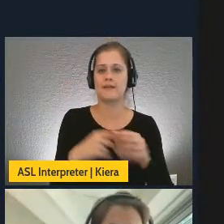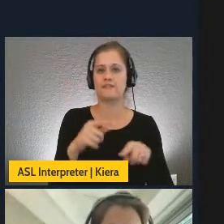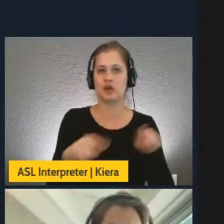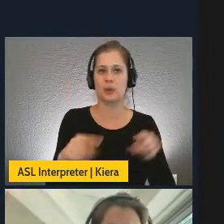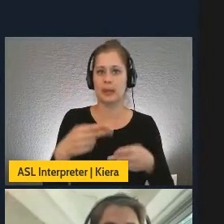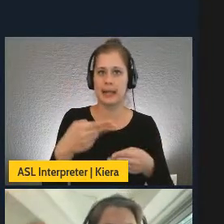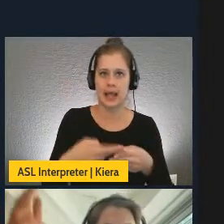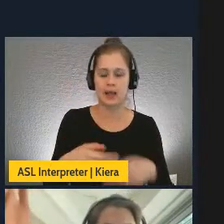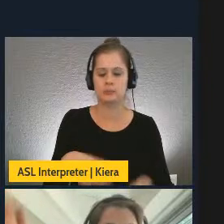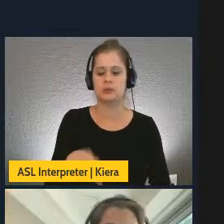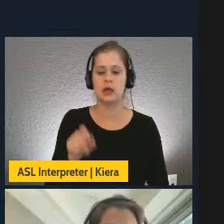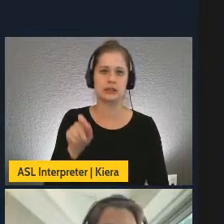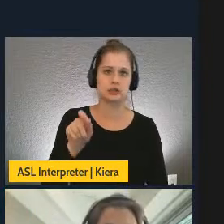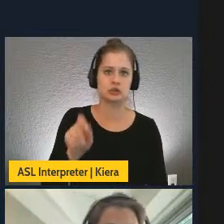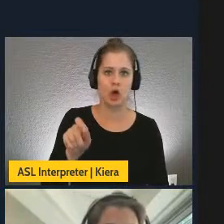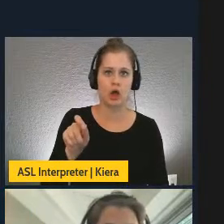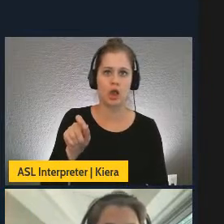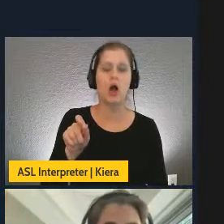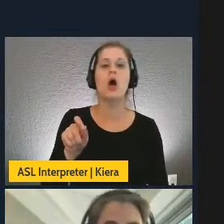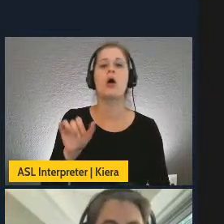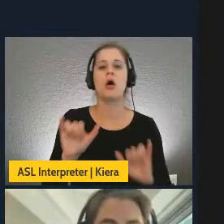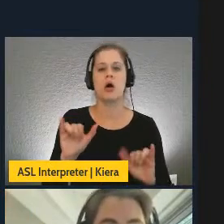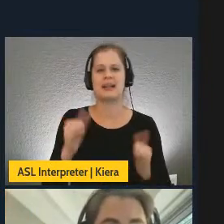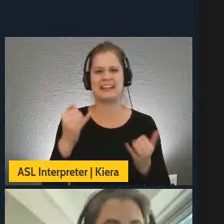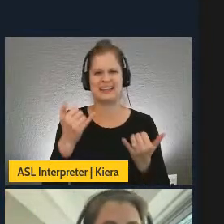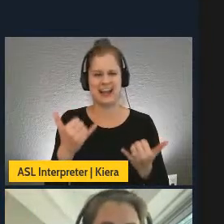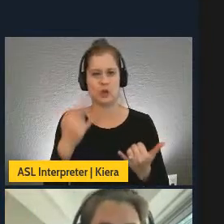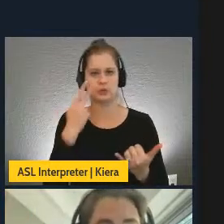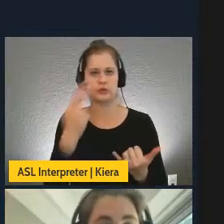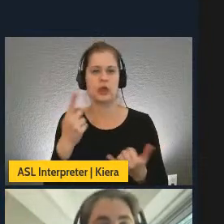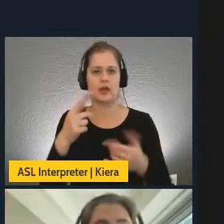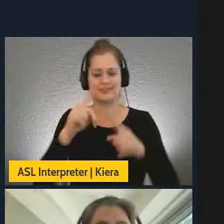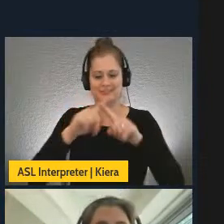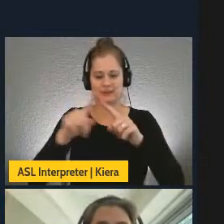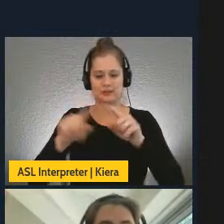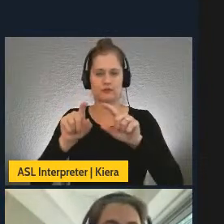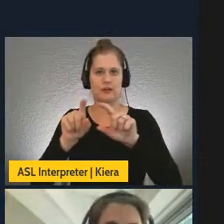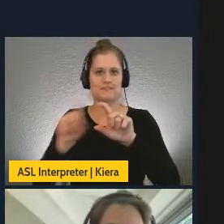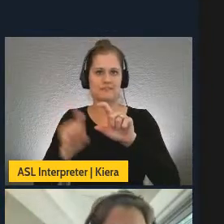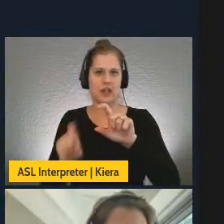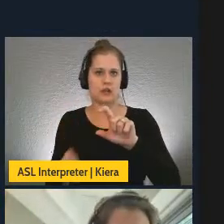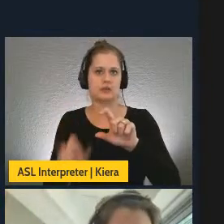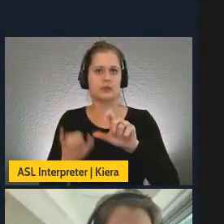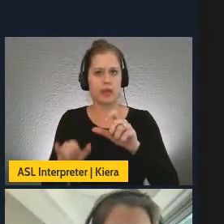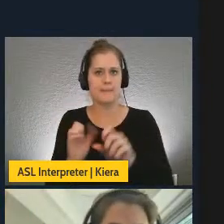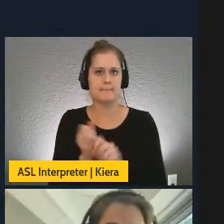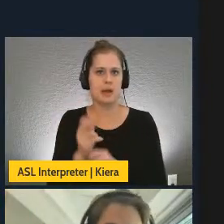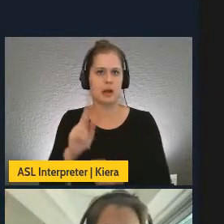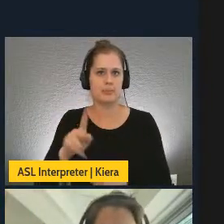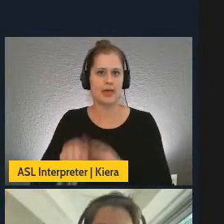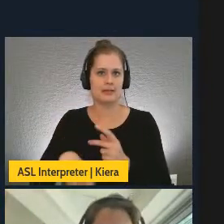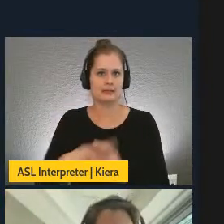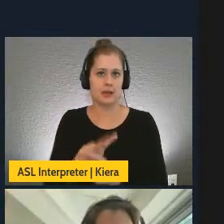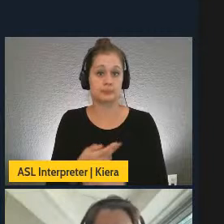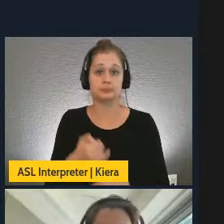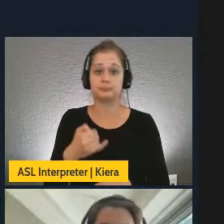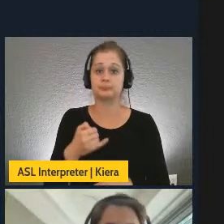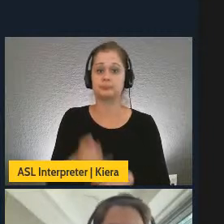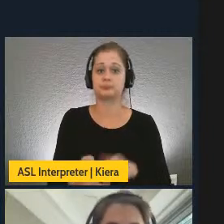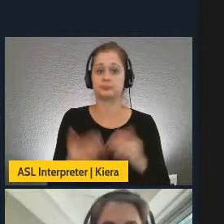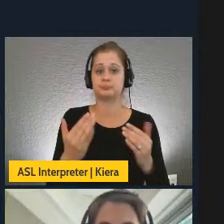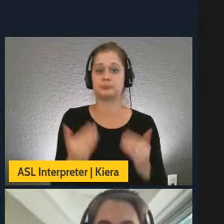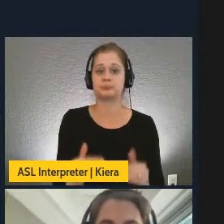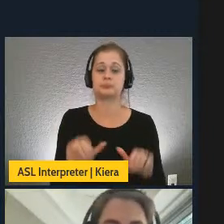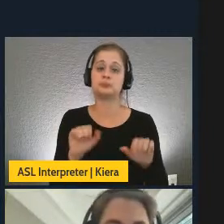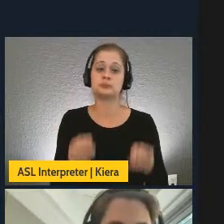all of a sudden you put a dot in, all of a sudden you can see all the fields which make up that type. It's highly useful. And yeah, the final point is it's also a potential use case for